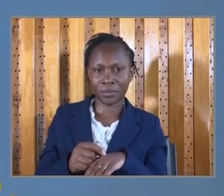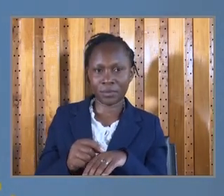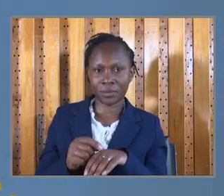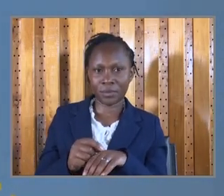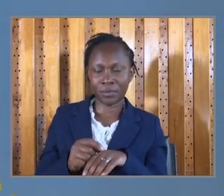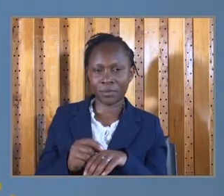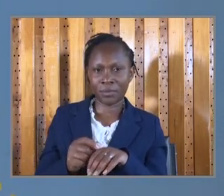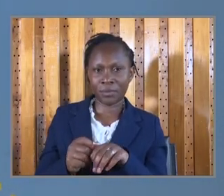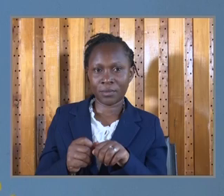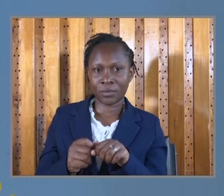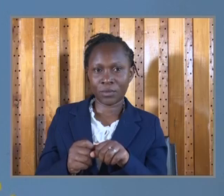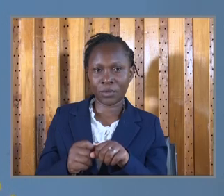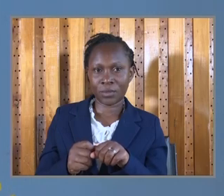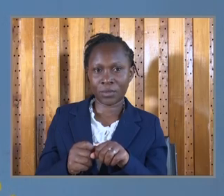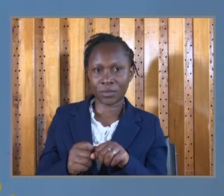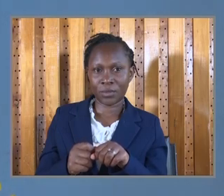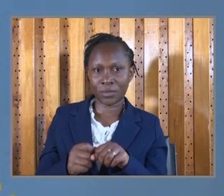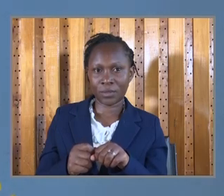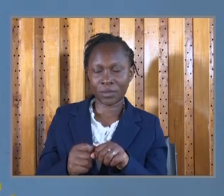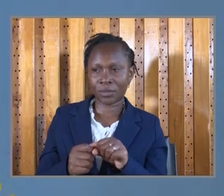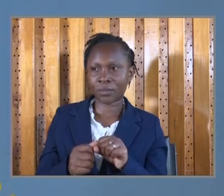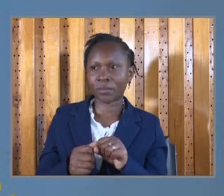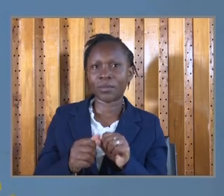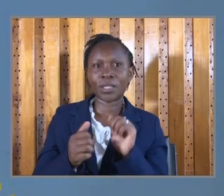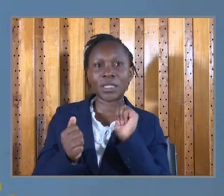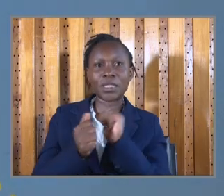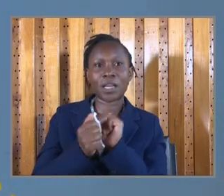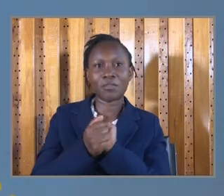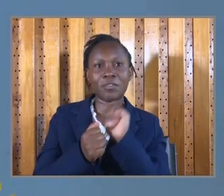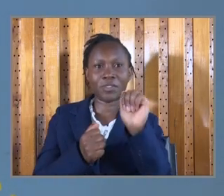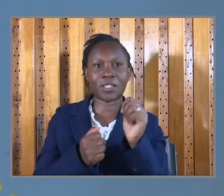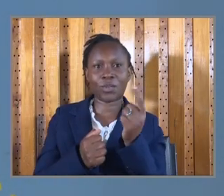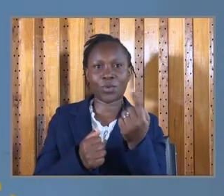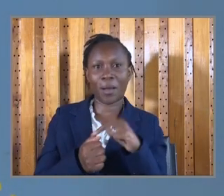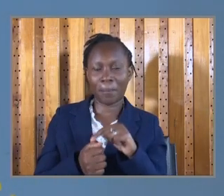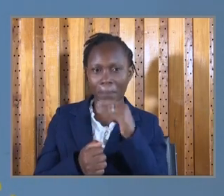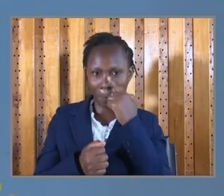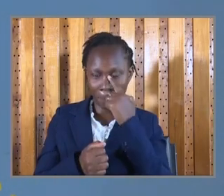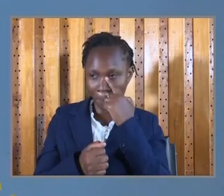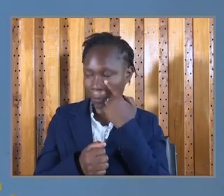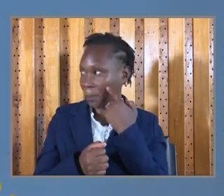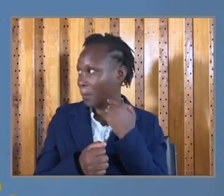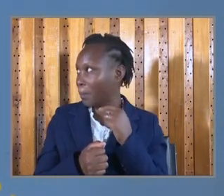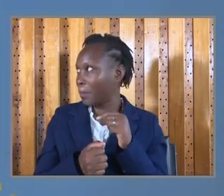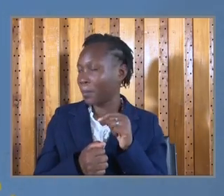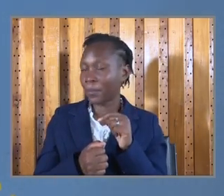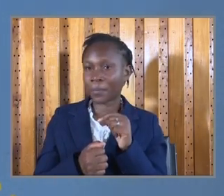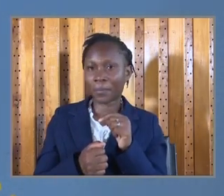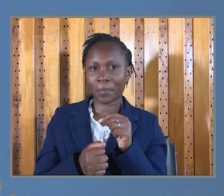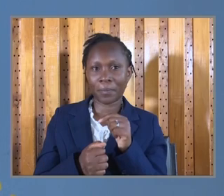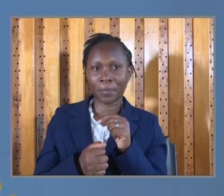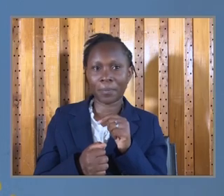sign and operationalize the economic partnership agreement by the end of this year.